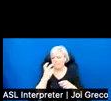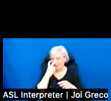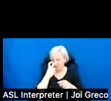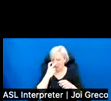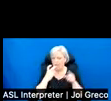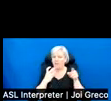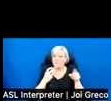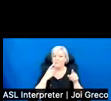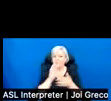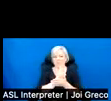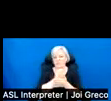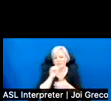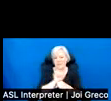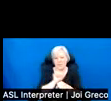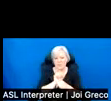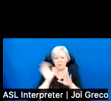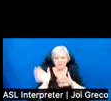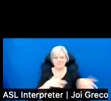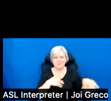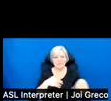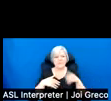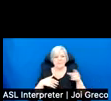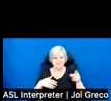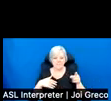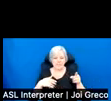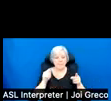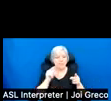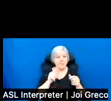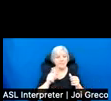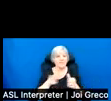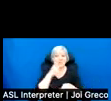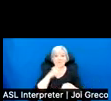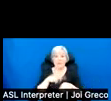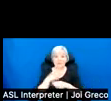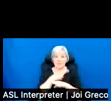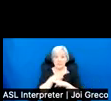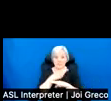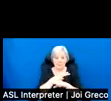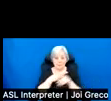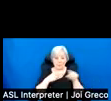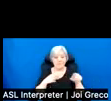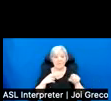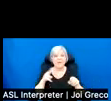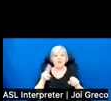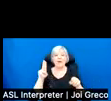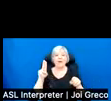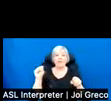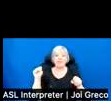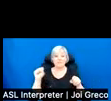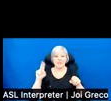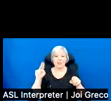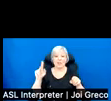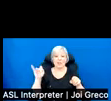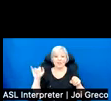he actually did is, this is the very first time that he used this device. And it's an ultrasound transmitter that's in his